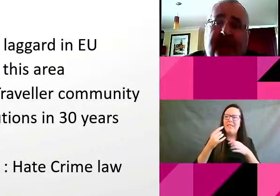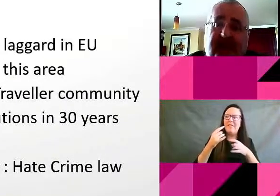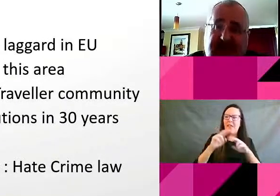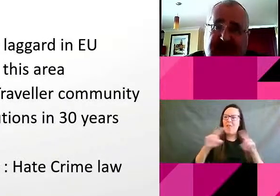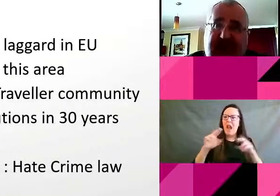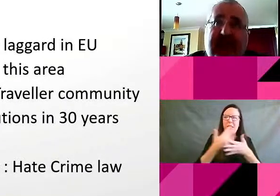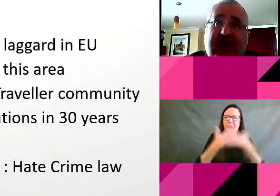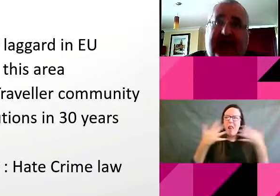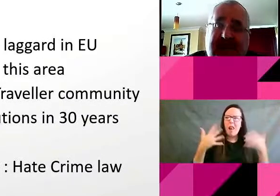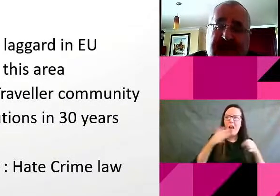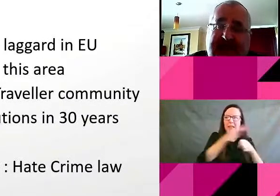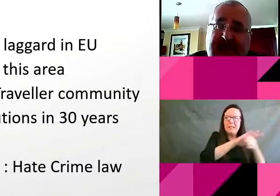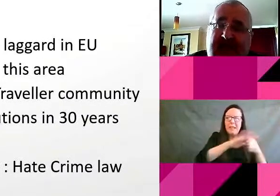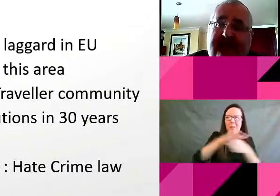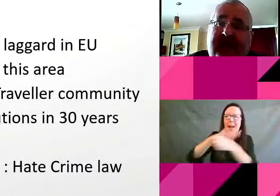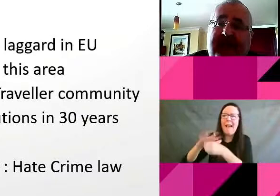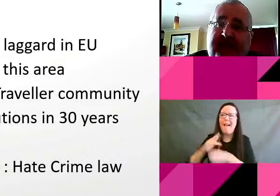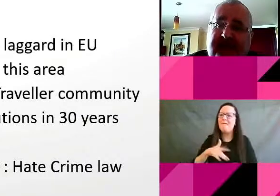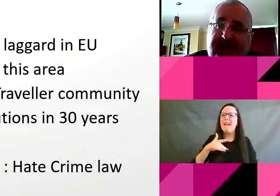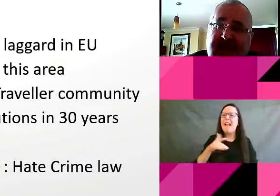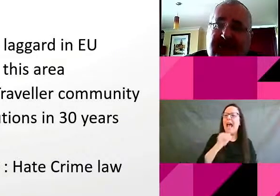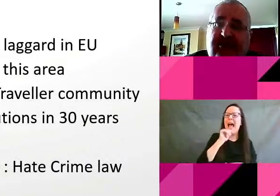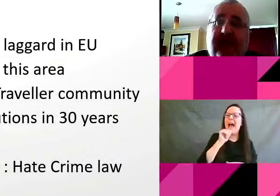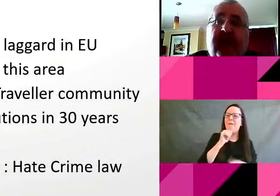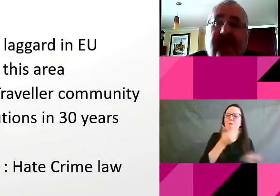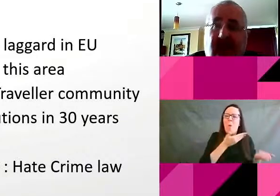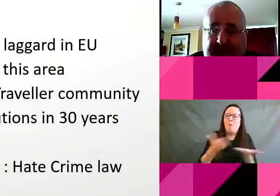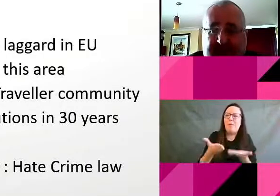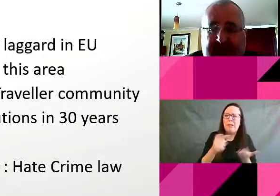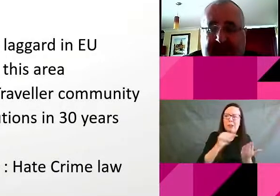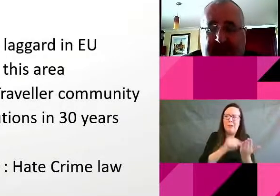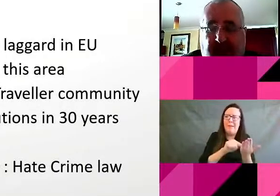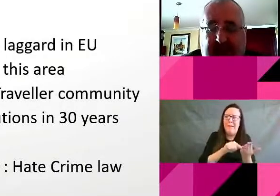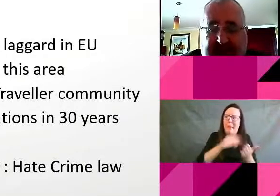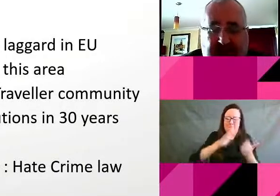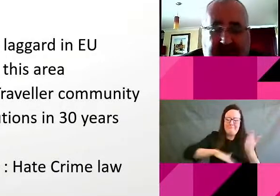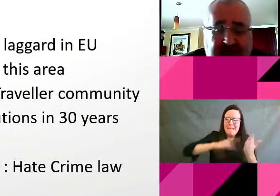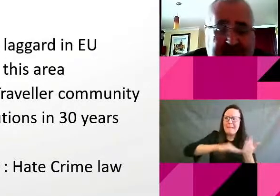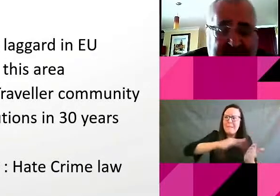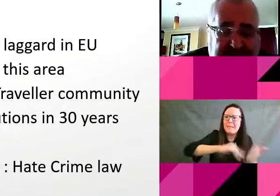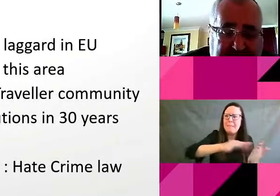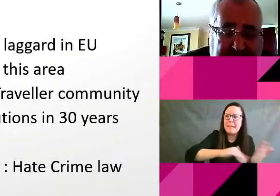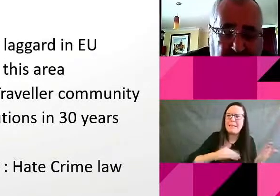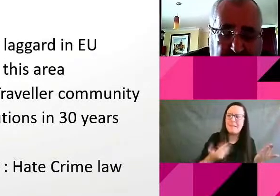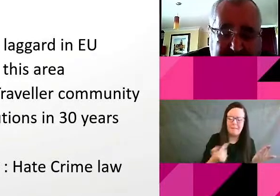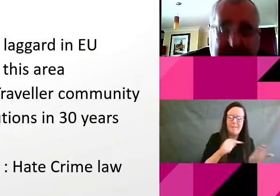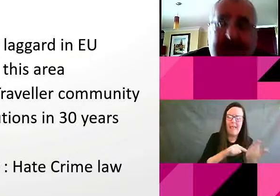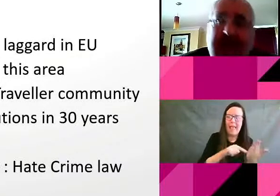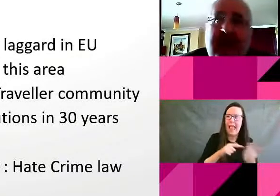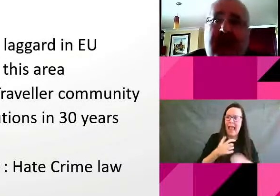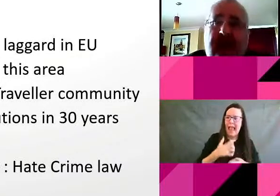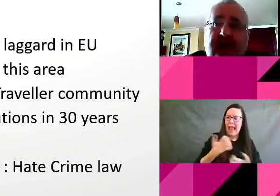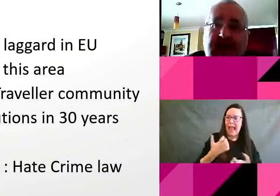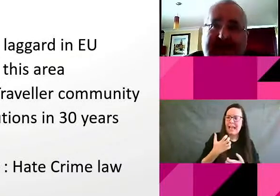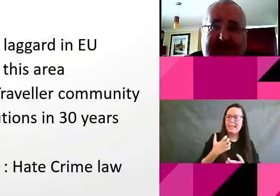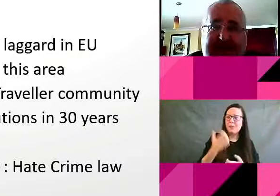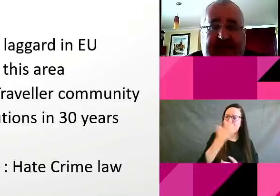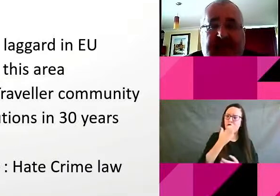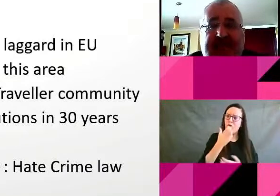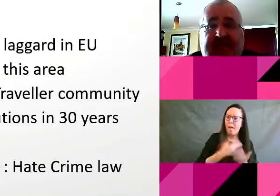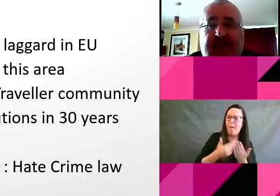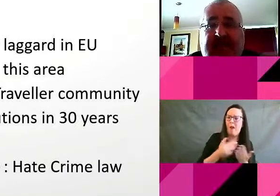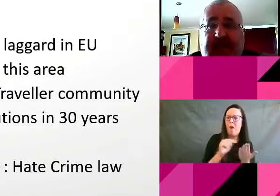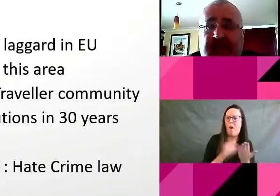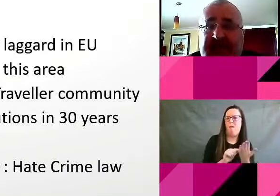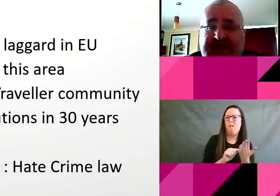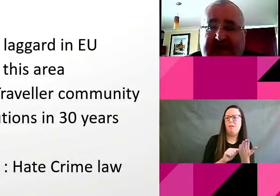no provision, that there was a gap in the protection for what might be more regular hate crime law. Now, recently,